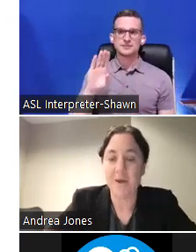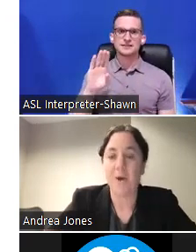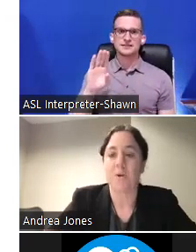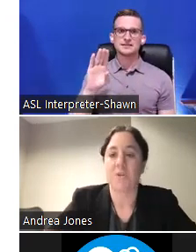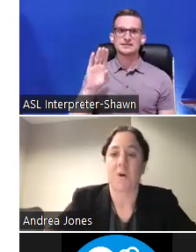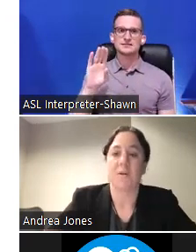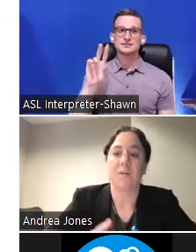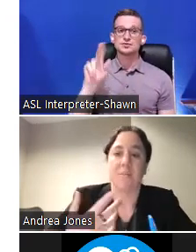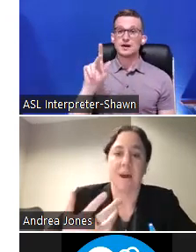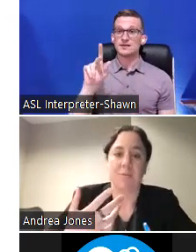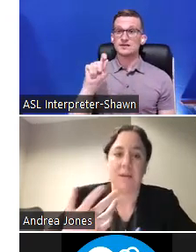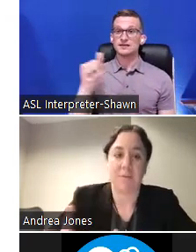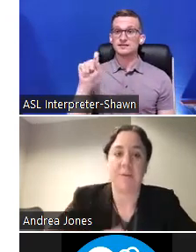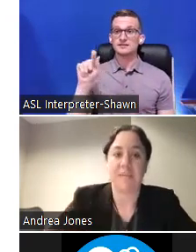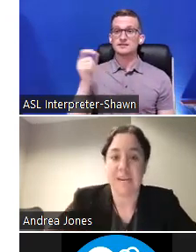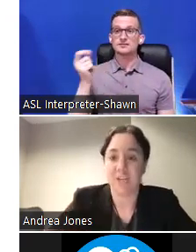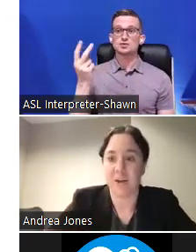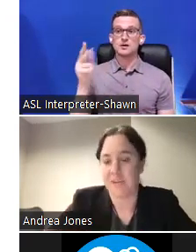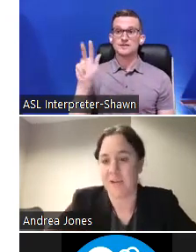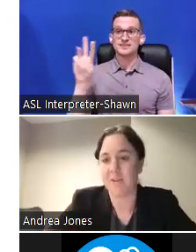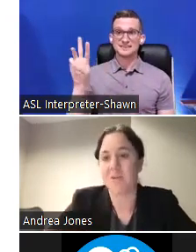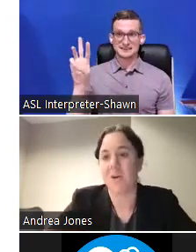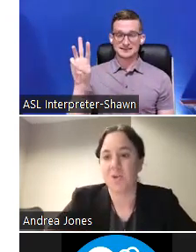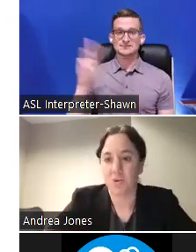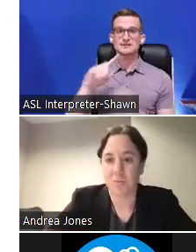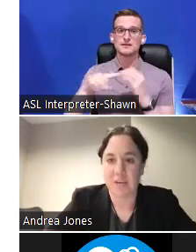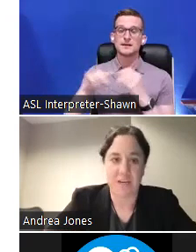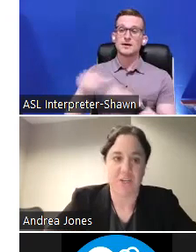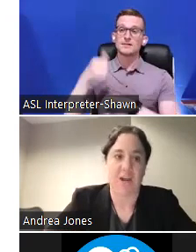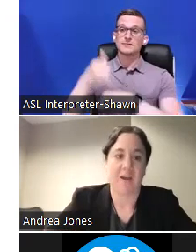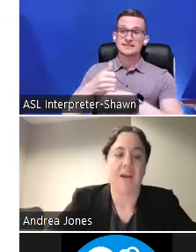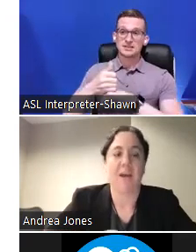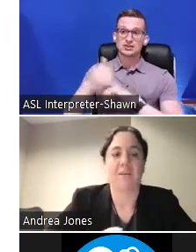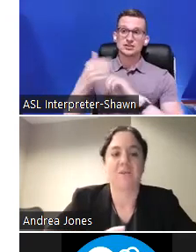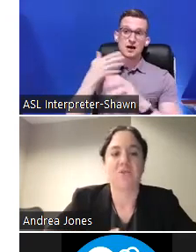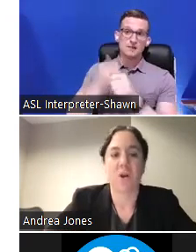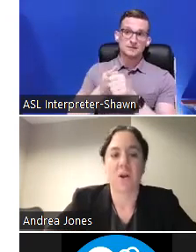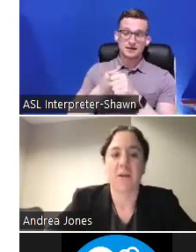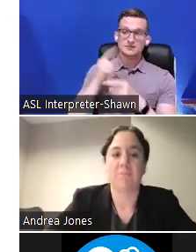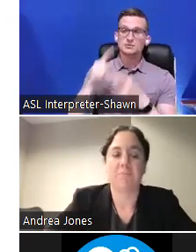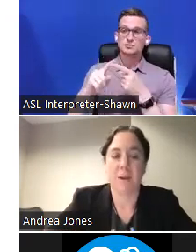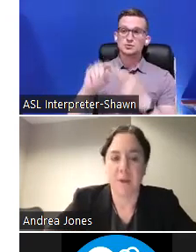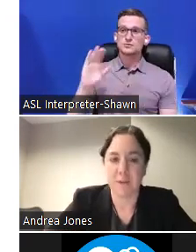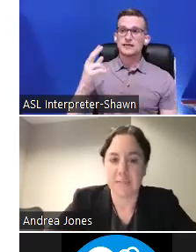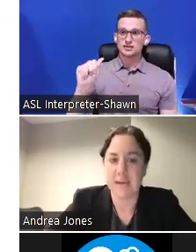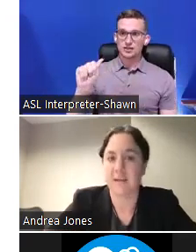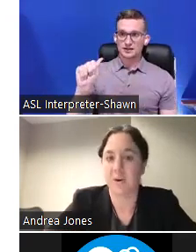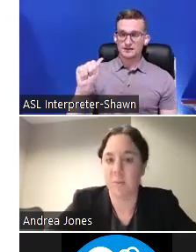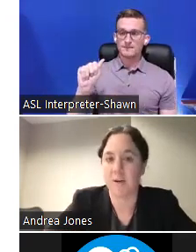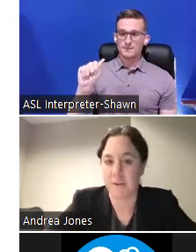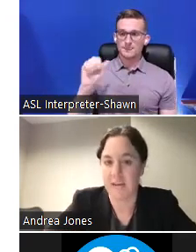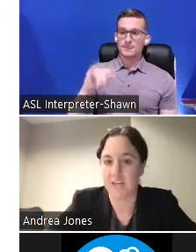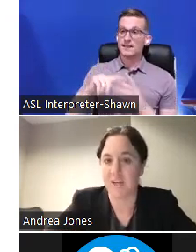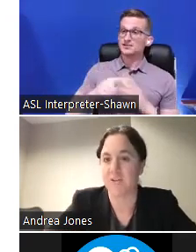23-1236, which was about implementation updates to the BHA. It started primarily as